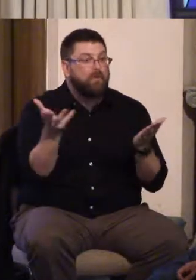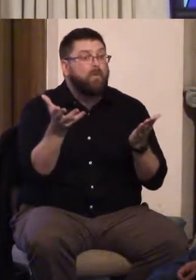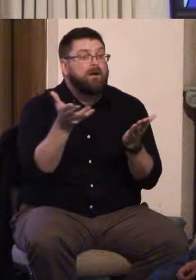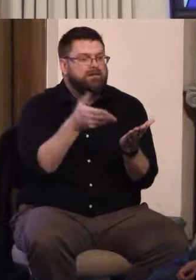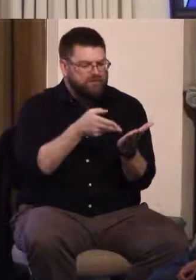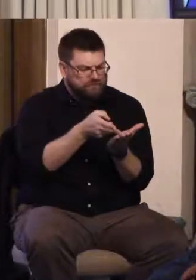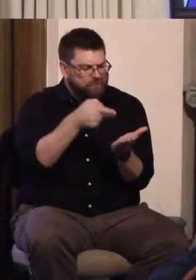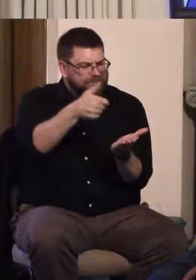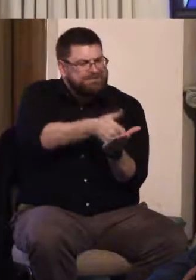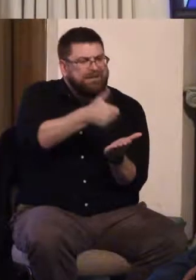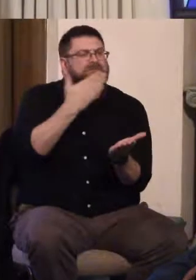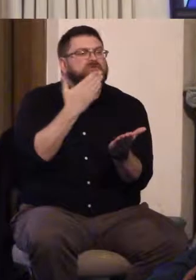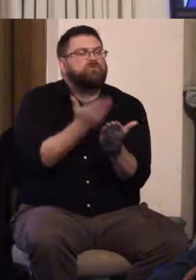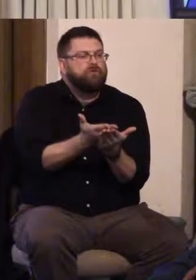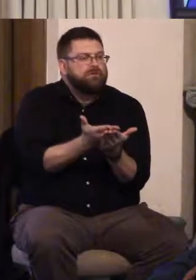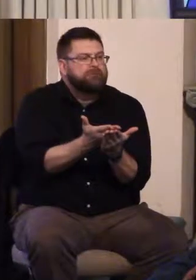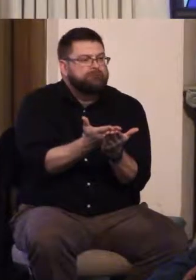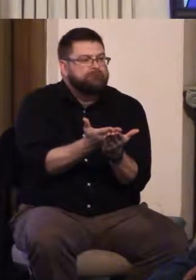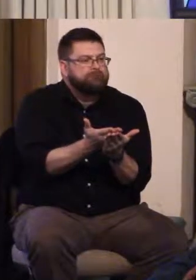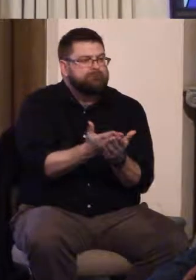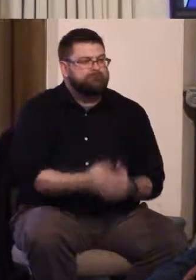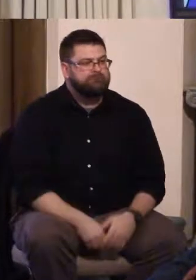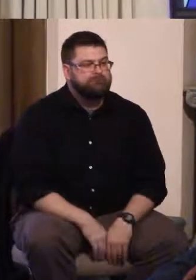which is good.